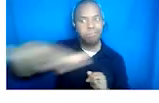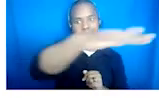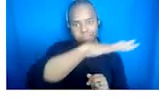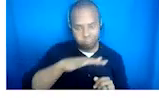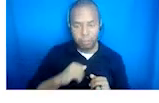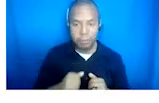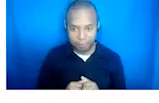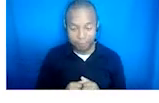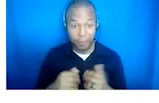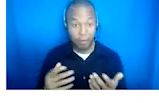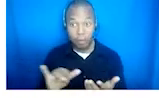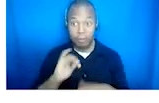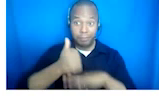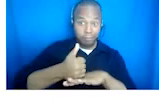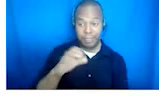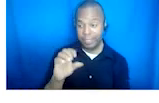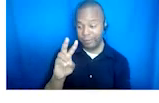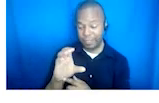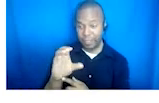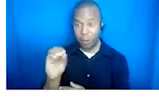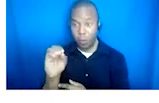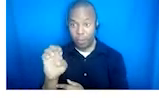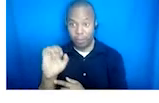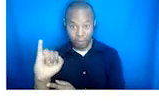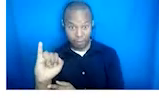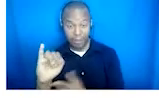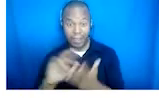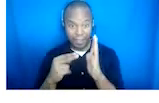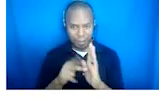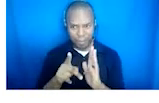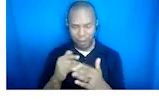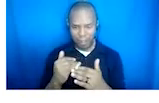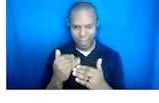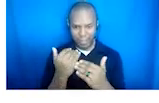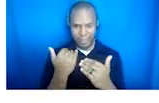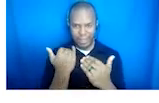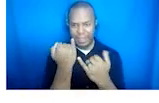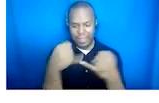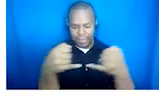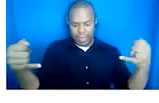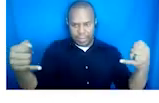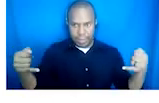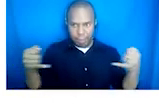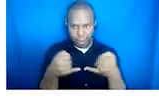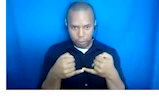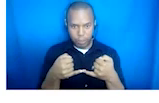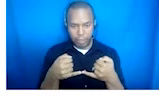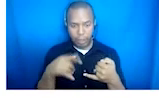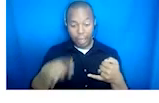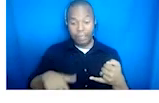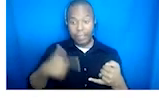CVC-OEI exists, students are not limited by geography. They do not have to be physically near